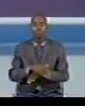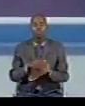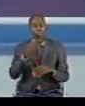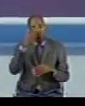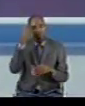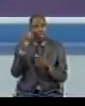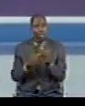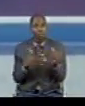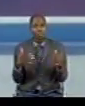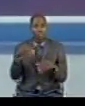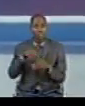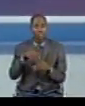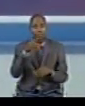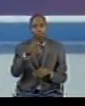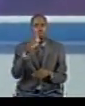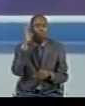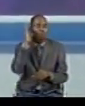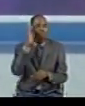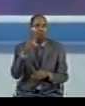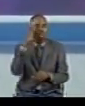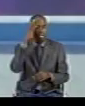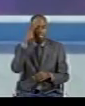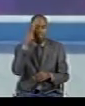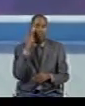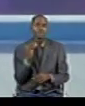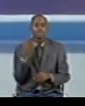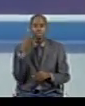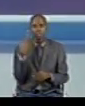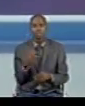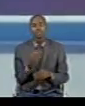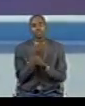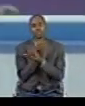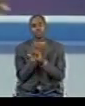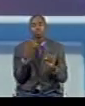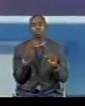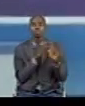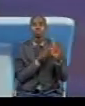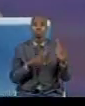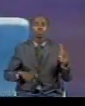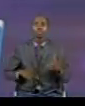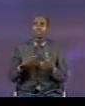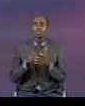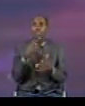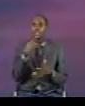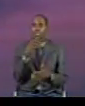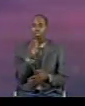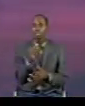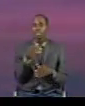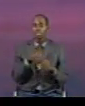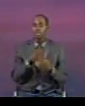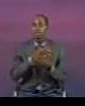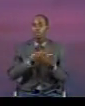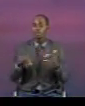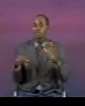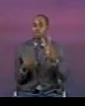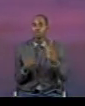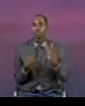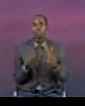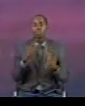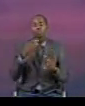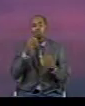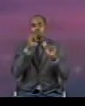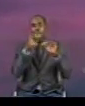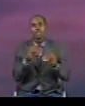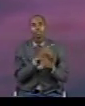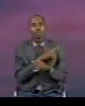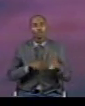will experience the redemption of the Lord. Look at verse 2 there. It says in verse 2, bless the Lord, O my soul,